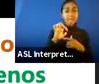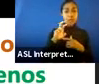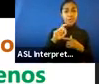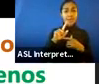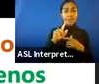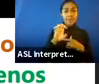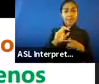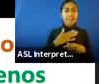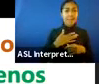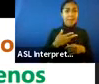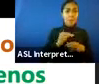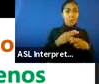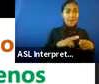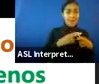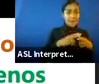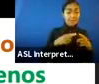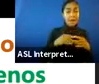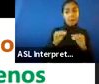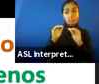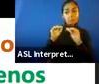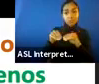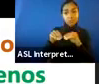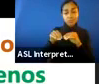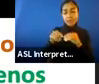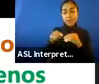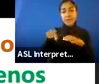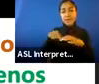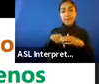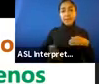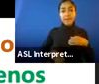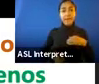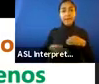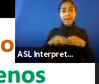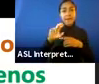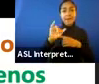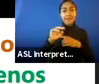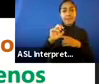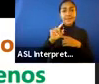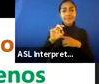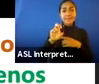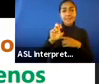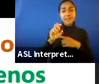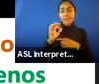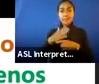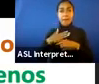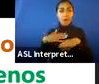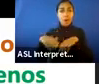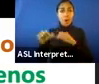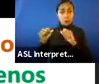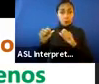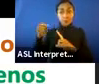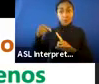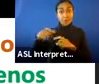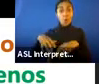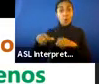my host, and then that host poops them out. Another host eats them. Something eats that host,